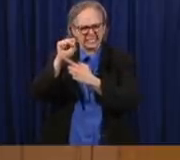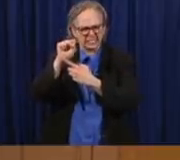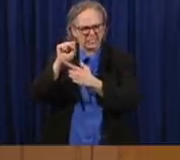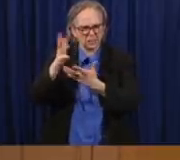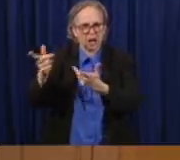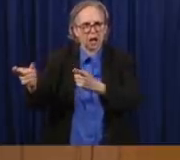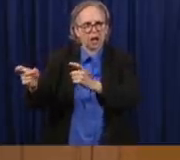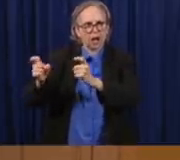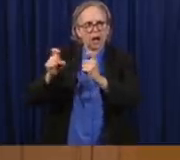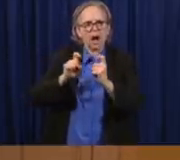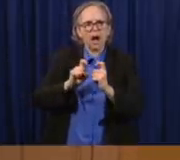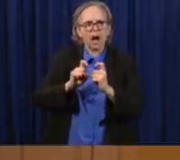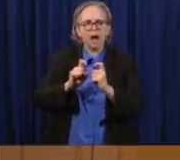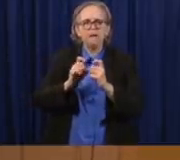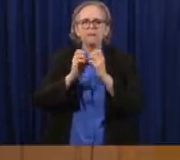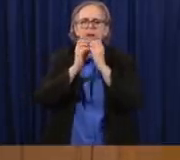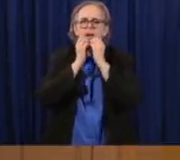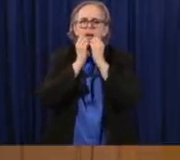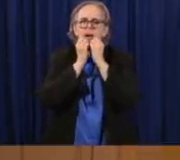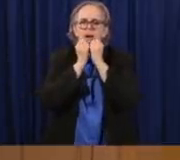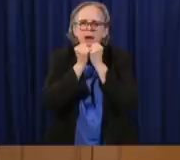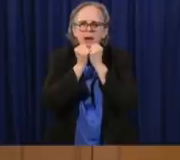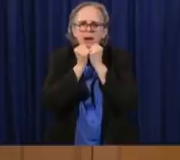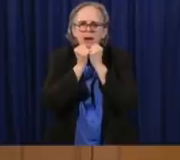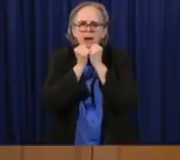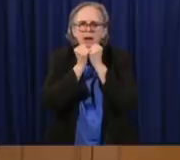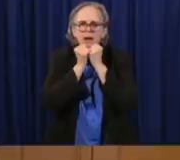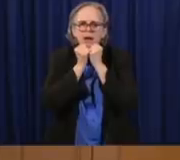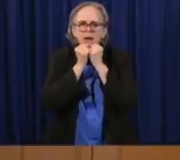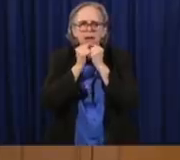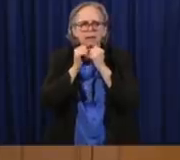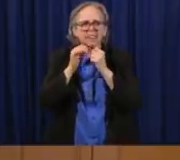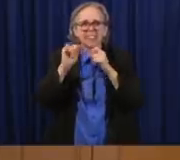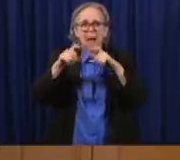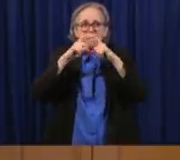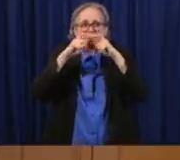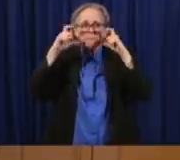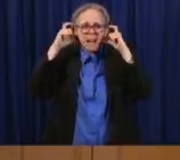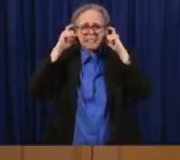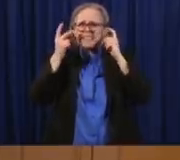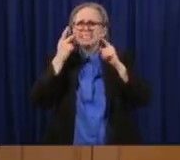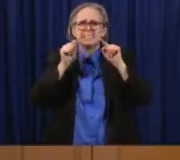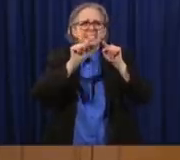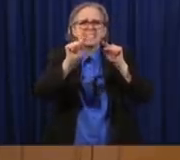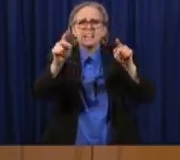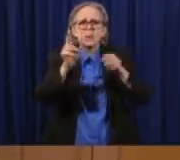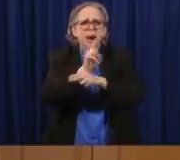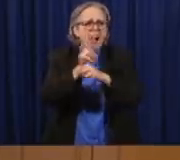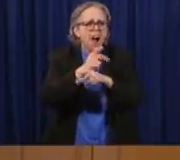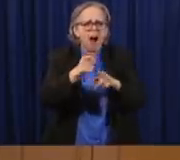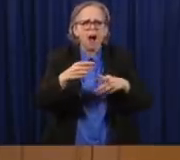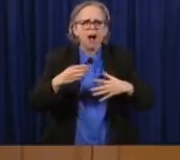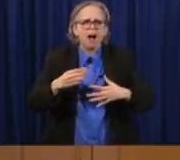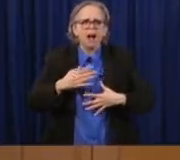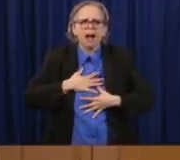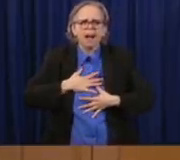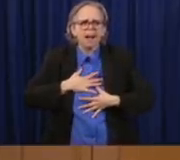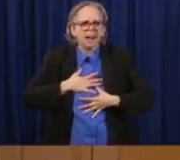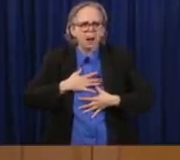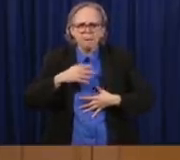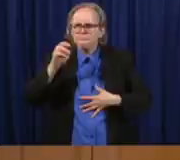me. It's precious, and each one of these masks I'm seeing you wear, the ones I'm seeing even our media